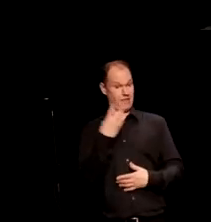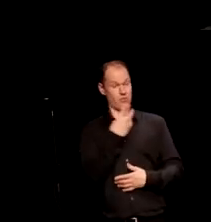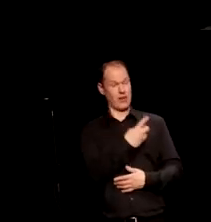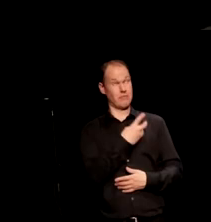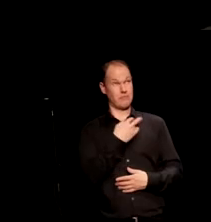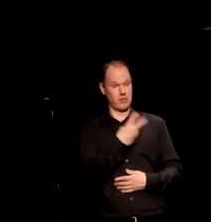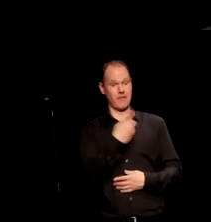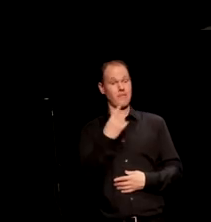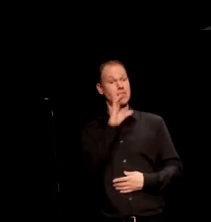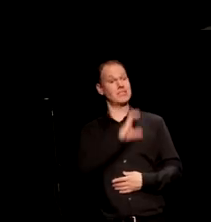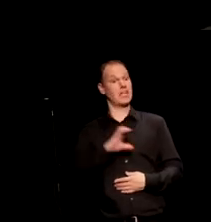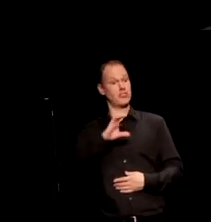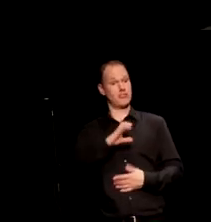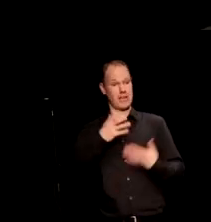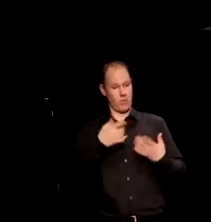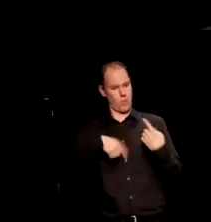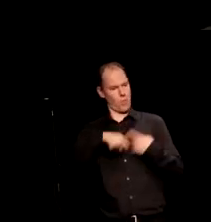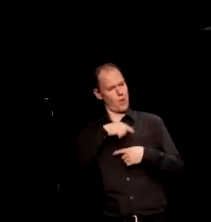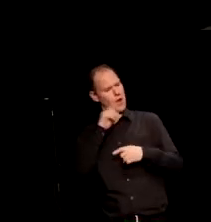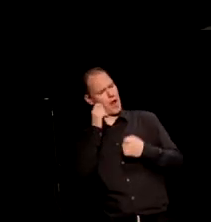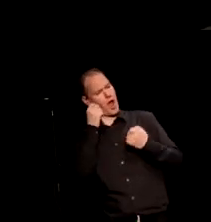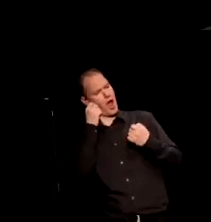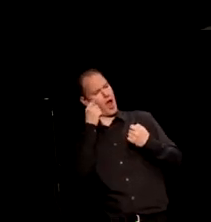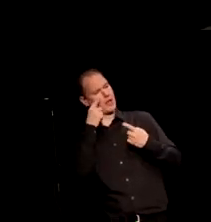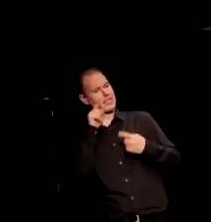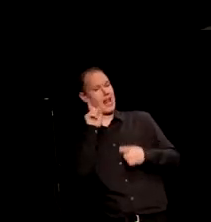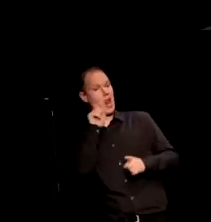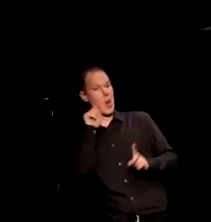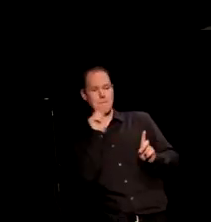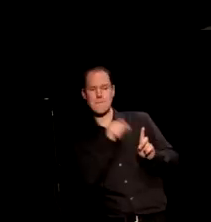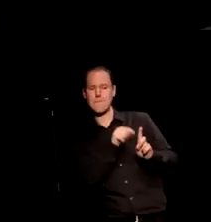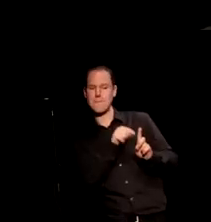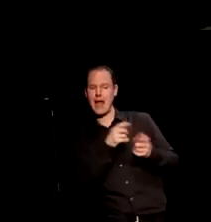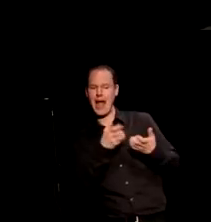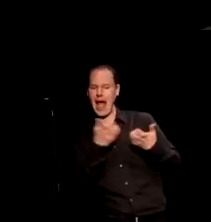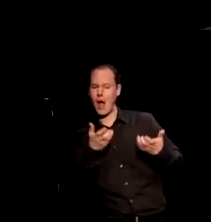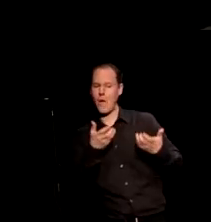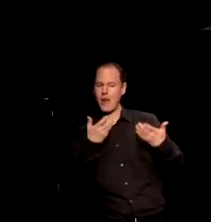understand Marson as not just a moment, but a metaphor?